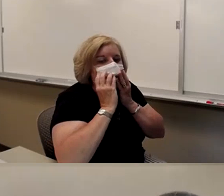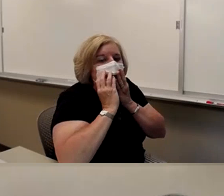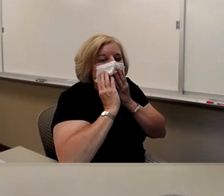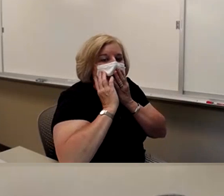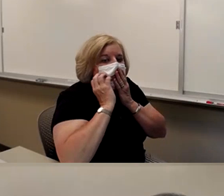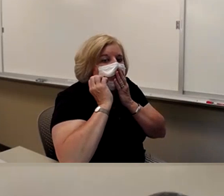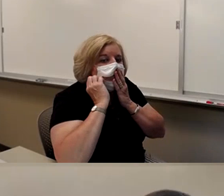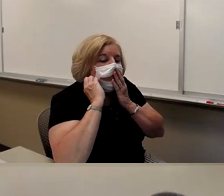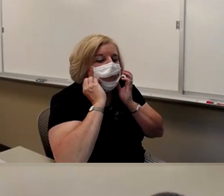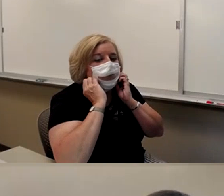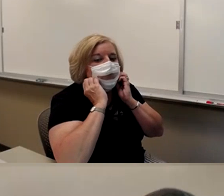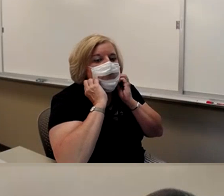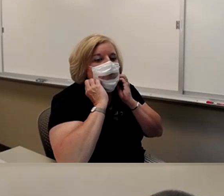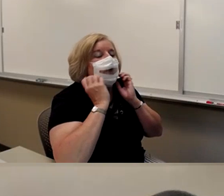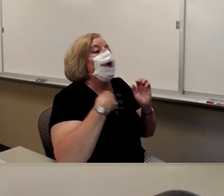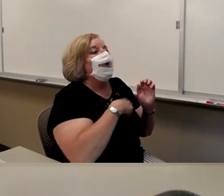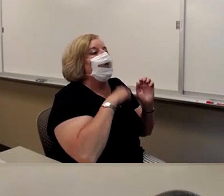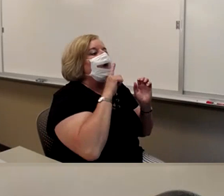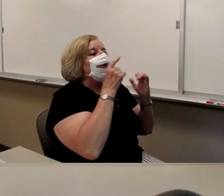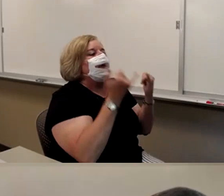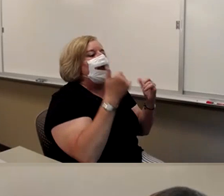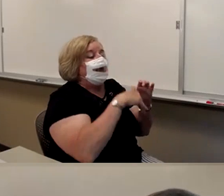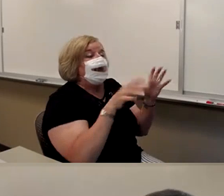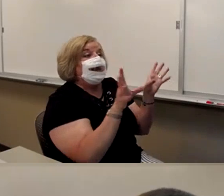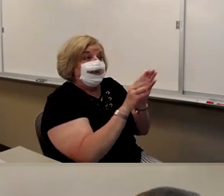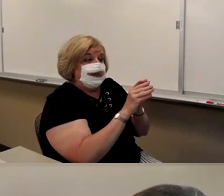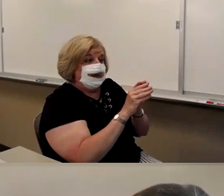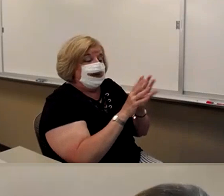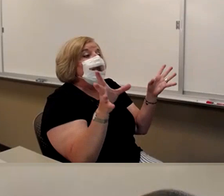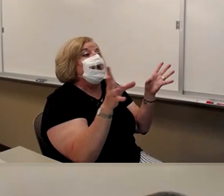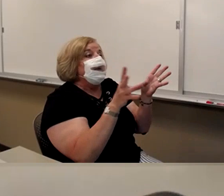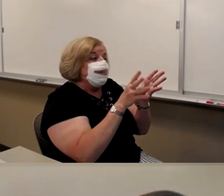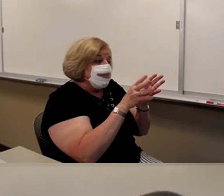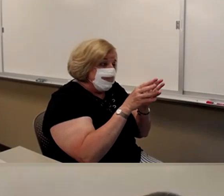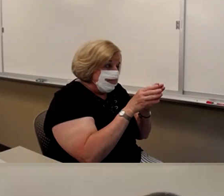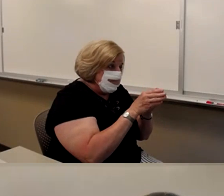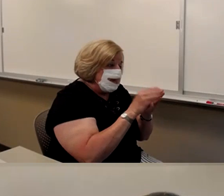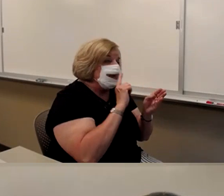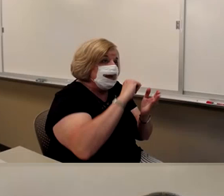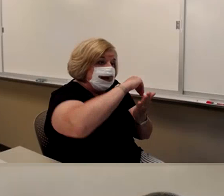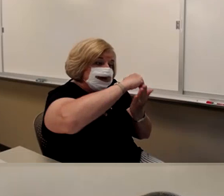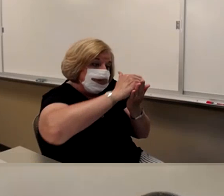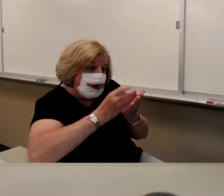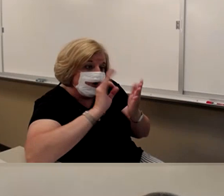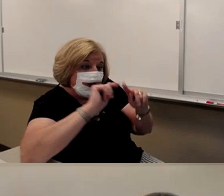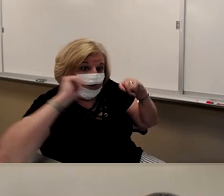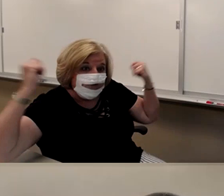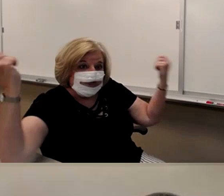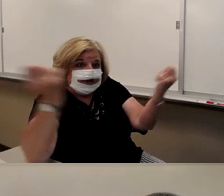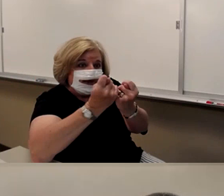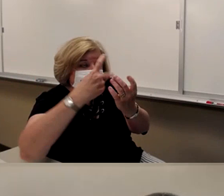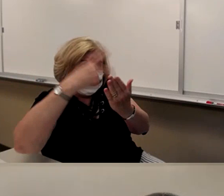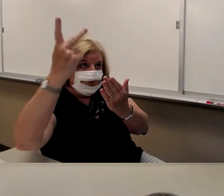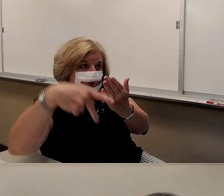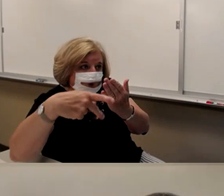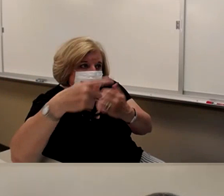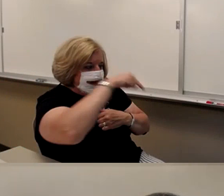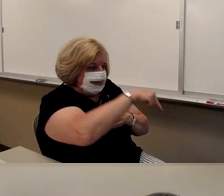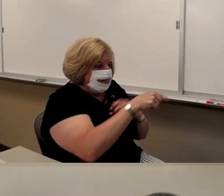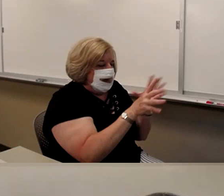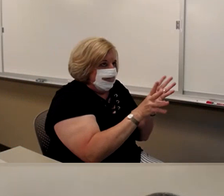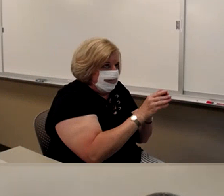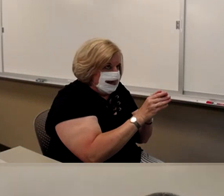a meeting, a virtual meeting. Meeting is part of the Teams, right? Teams program. When you